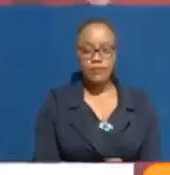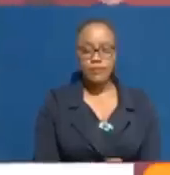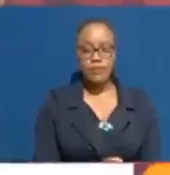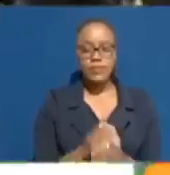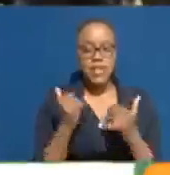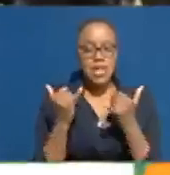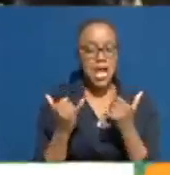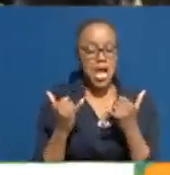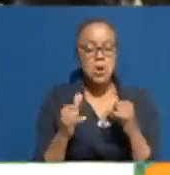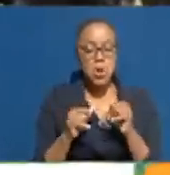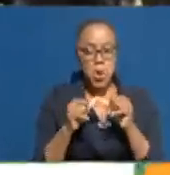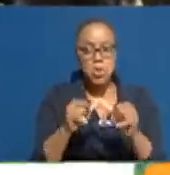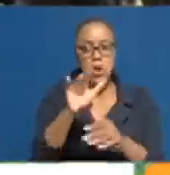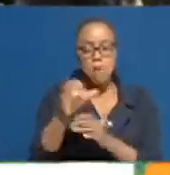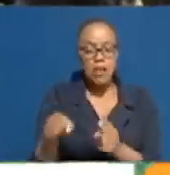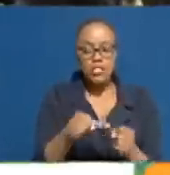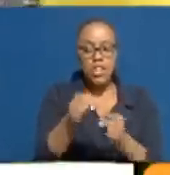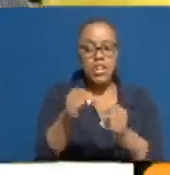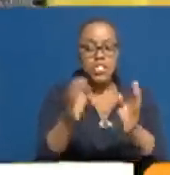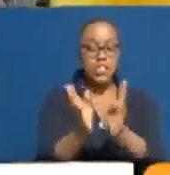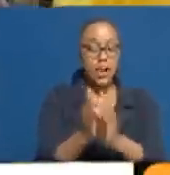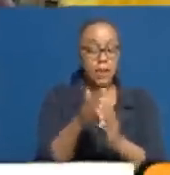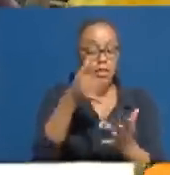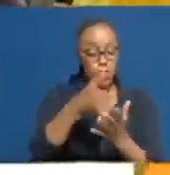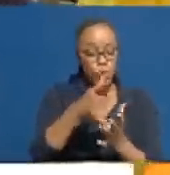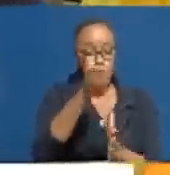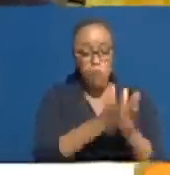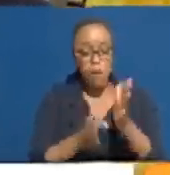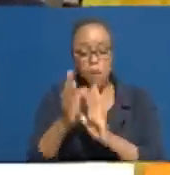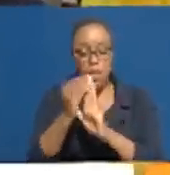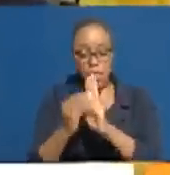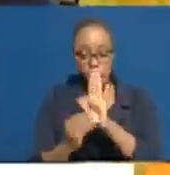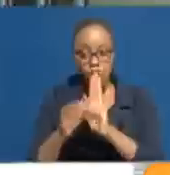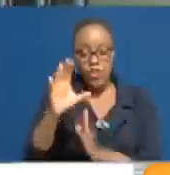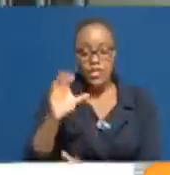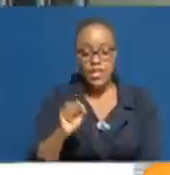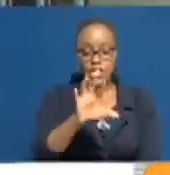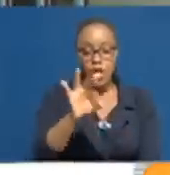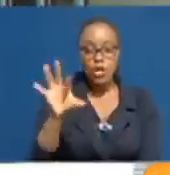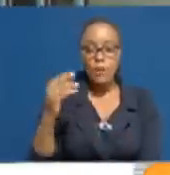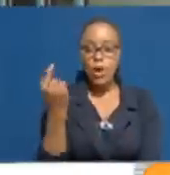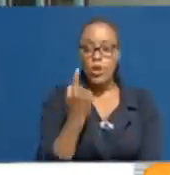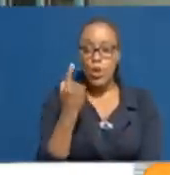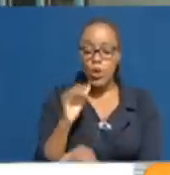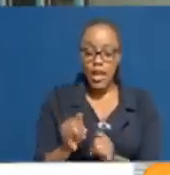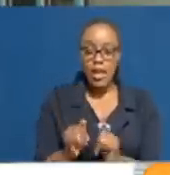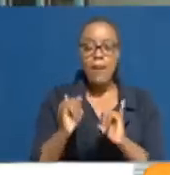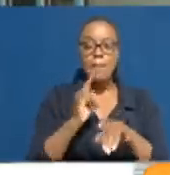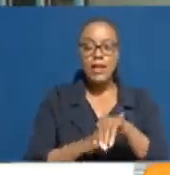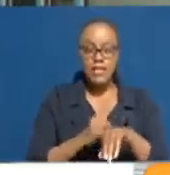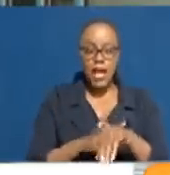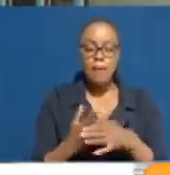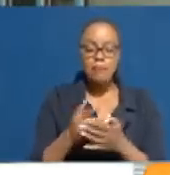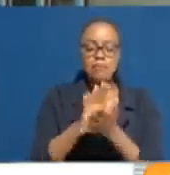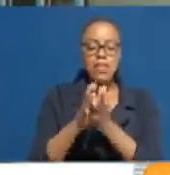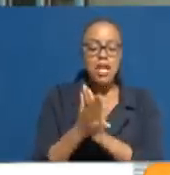For now, he may continue with his strategy meetings, including preparing a list of cabinet nominees, which he can only execute once he ascends to